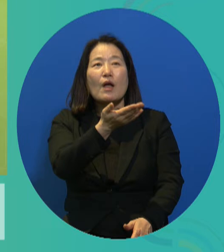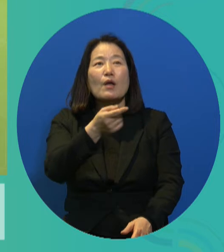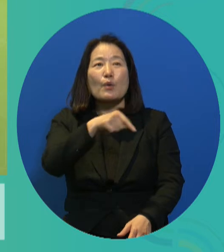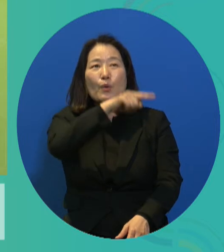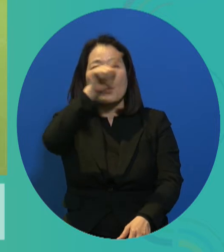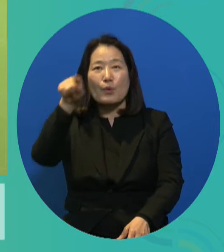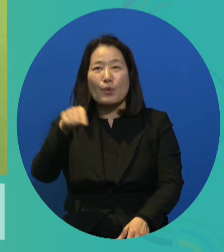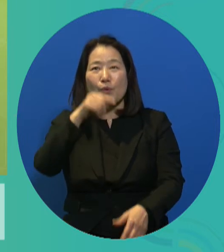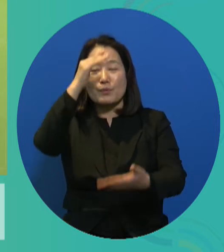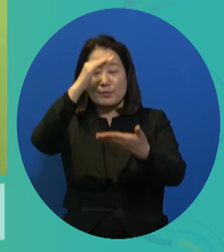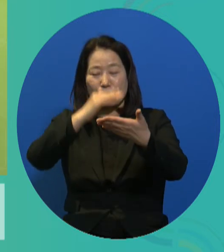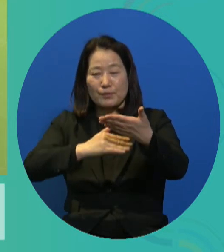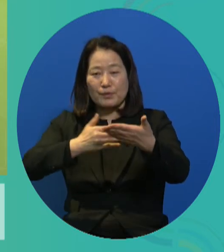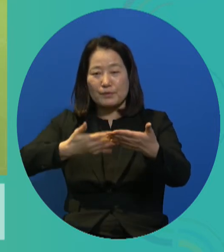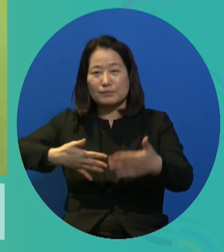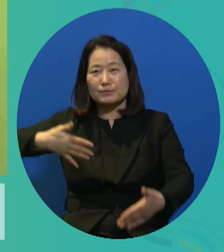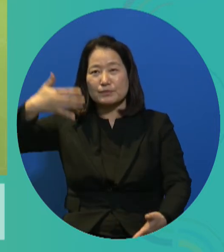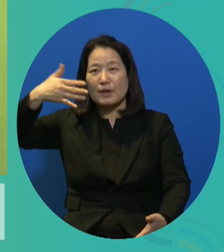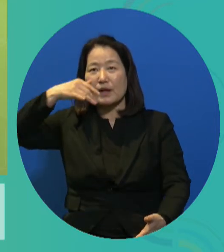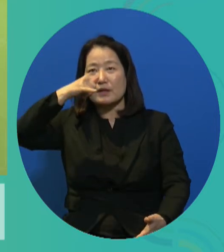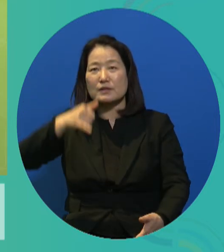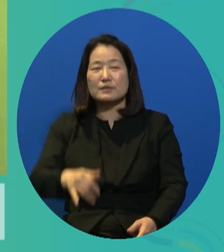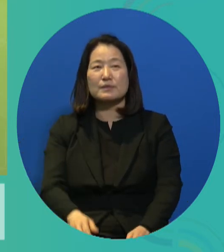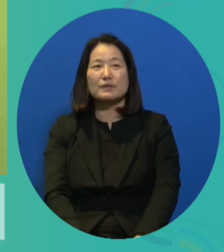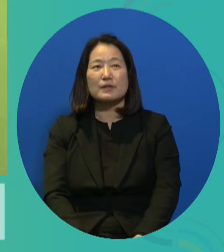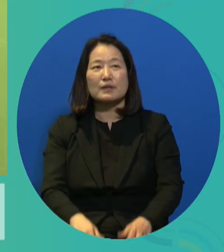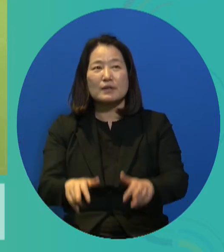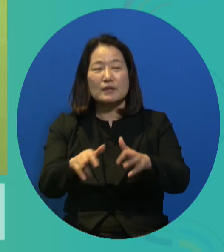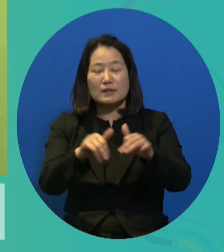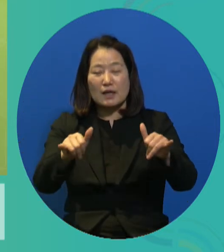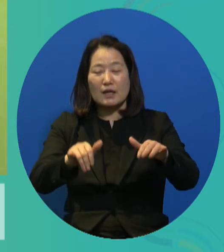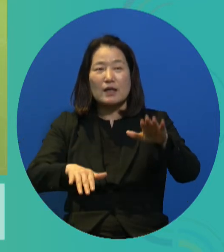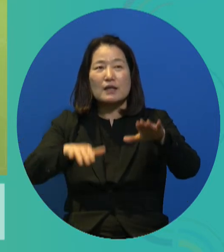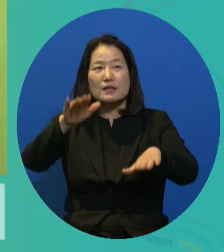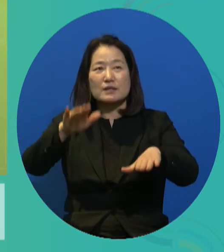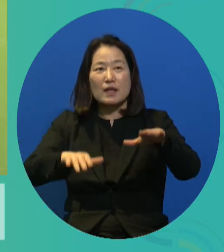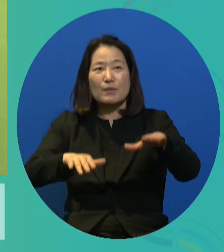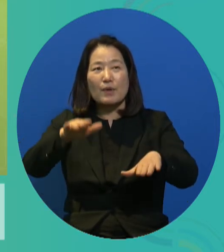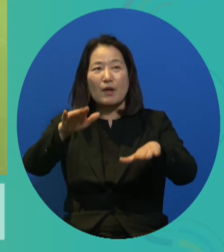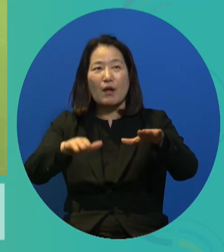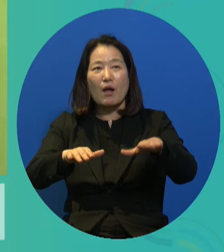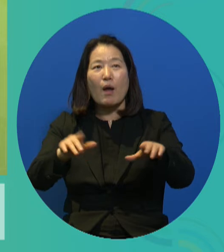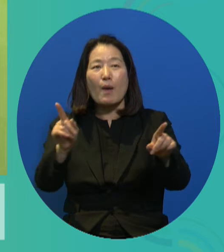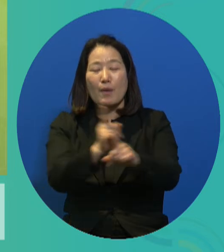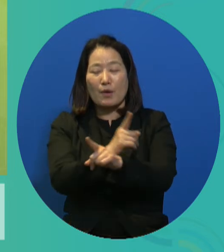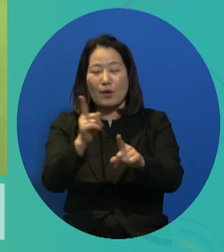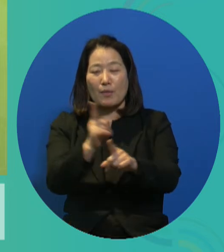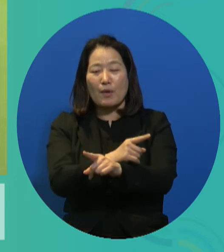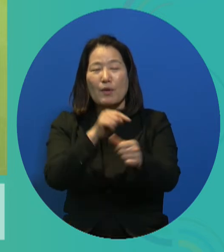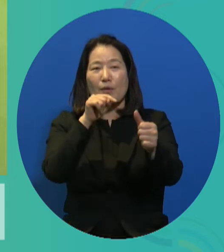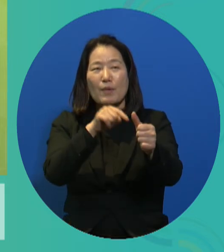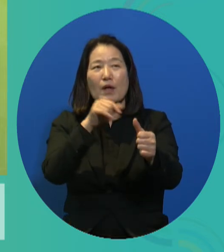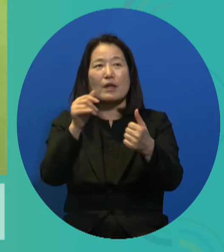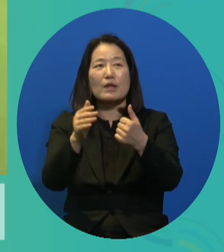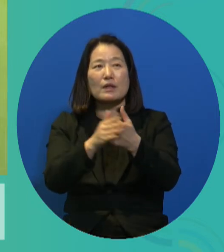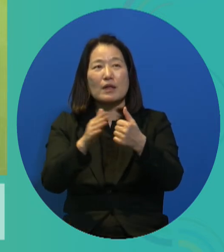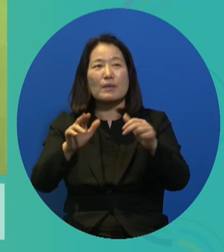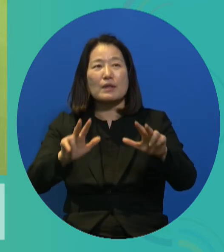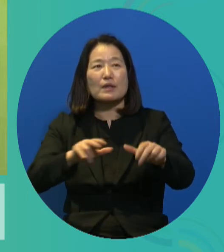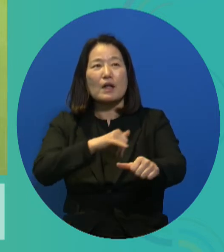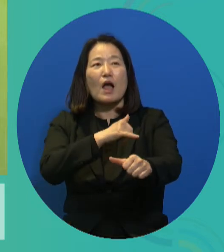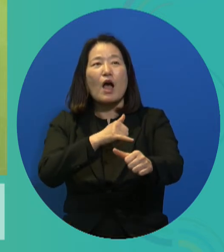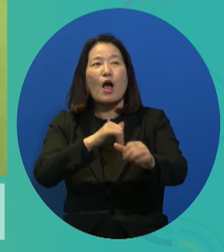Human Rights Commission, for example. The National Human Rights Commission also has its own mechanism for